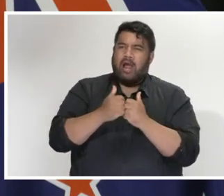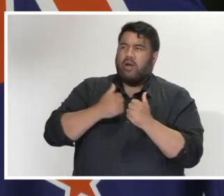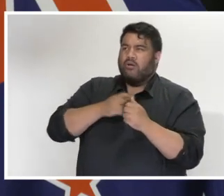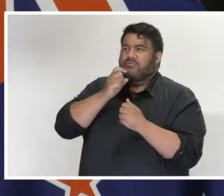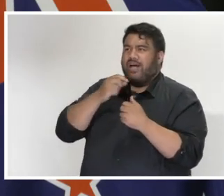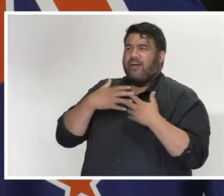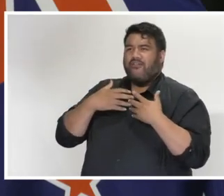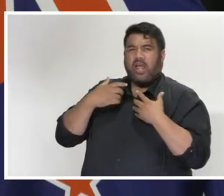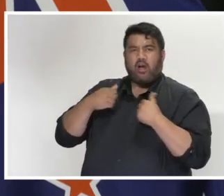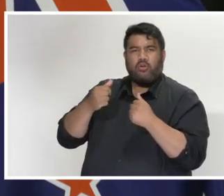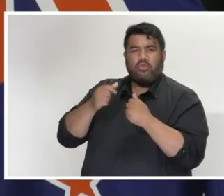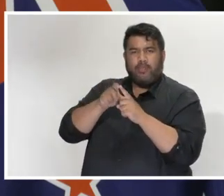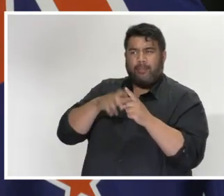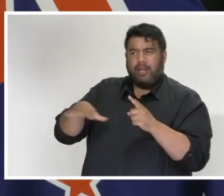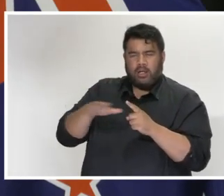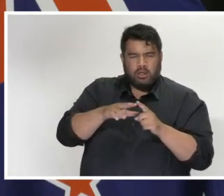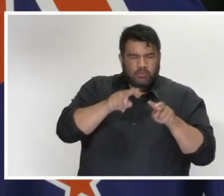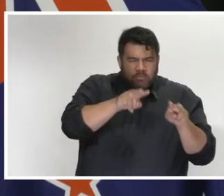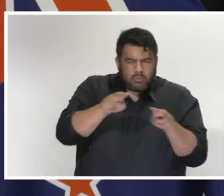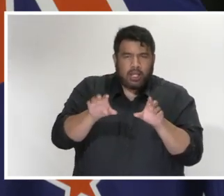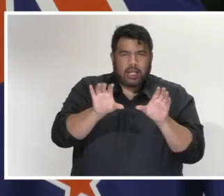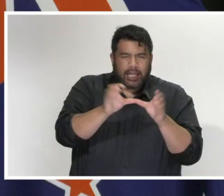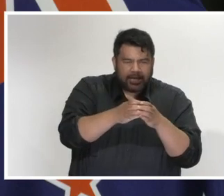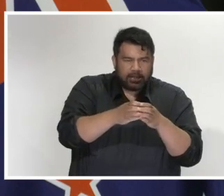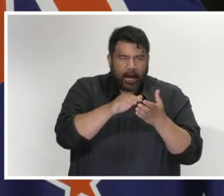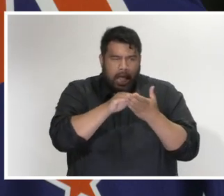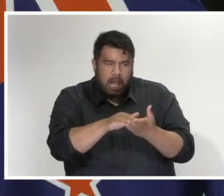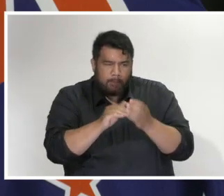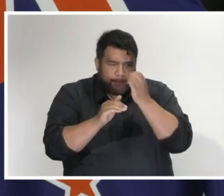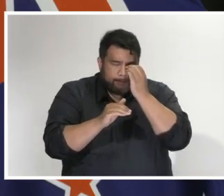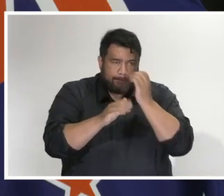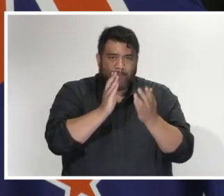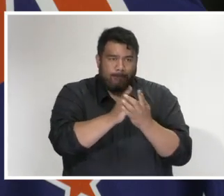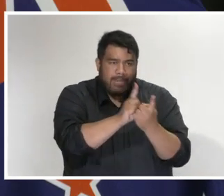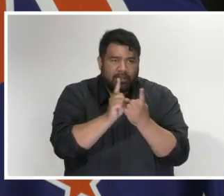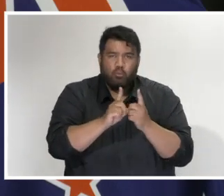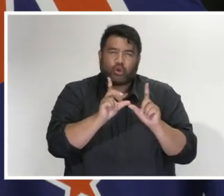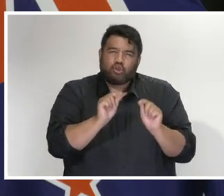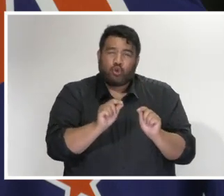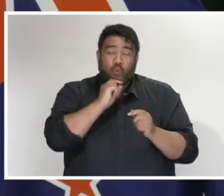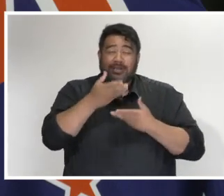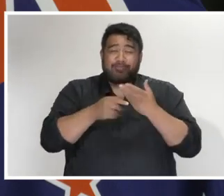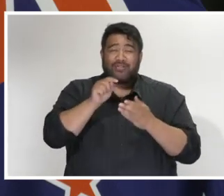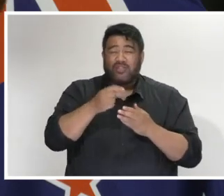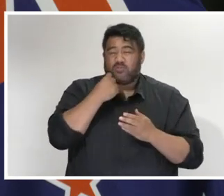detail around some of what happens on the ground when a cluster is identified. What's